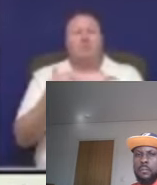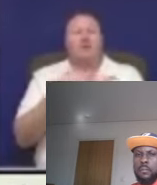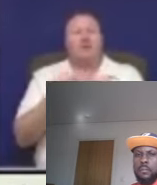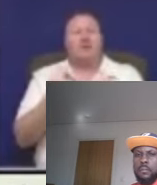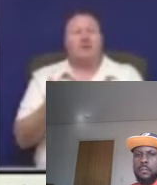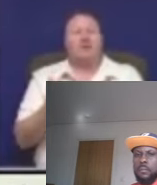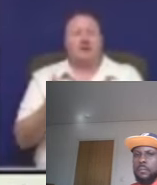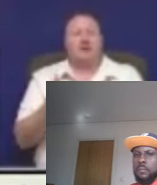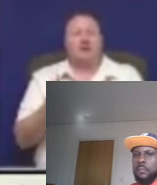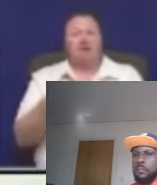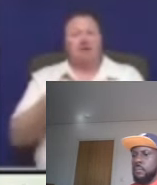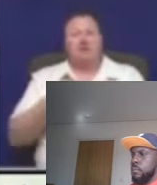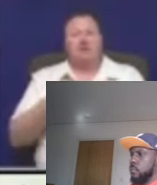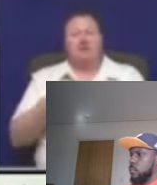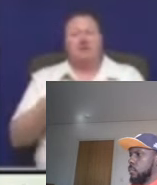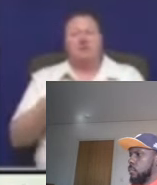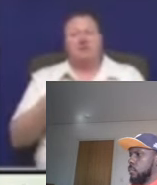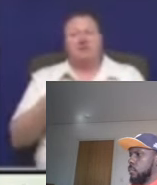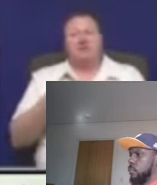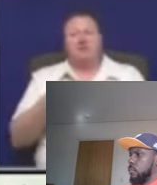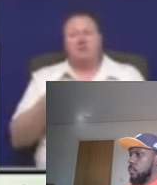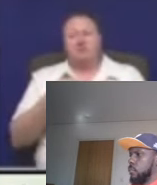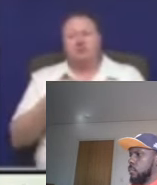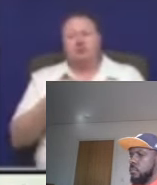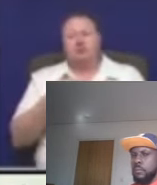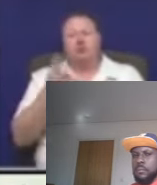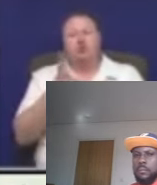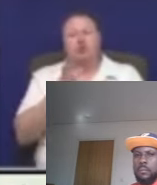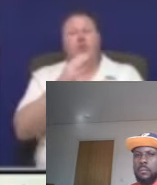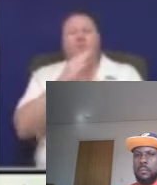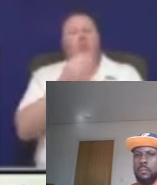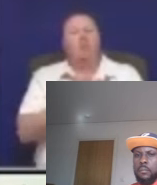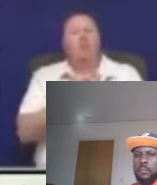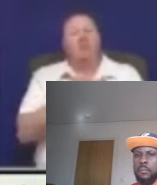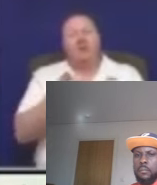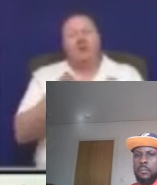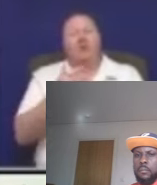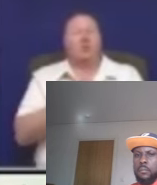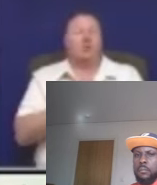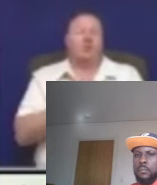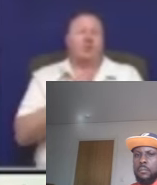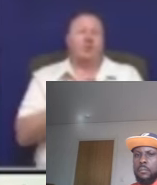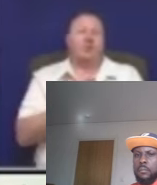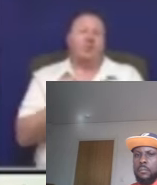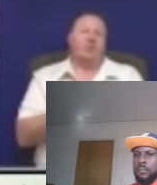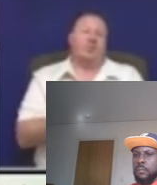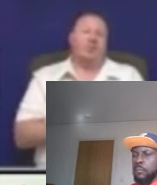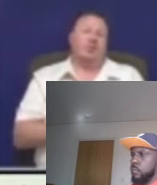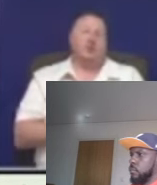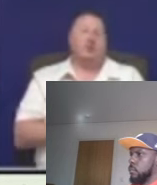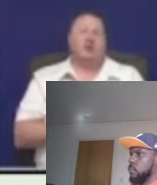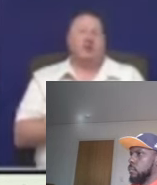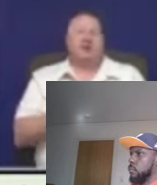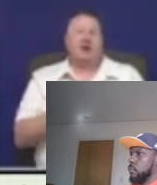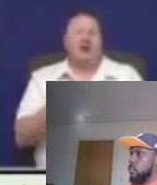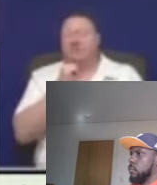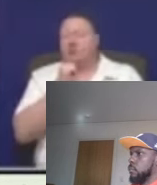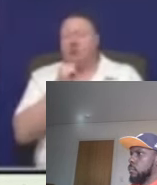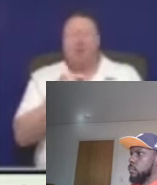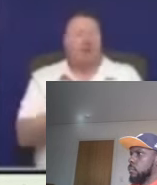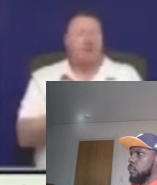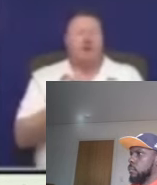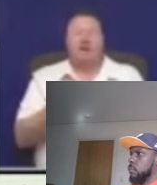records, reducing the risk of project delays and budget overruns. However, the challenge of delays does not rest solely